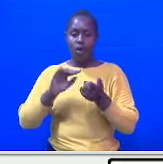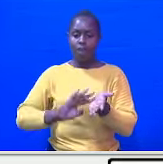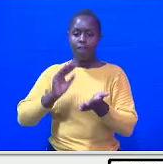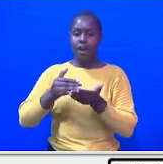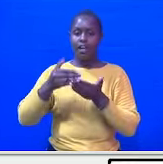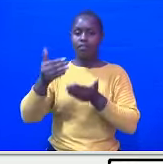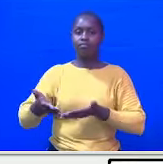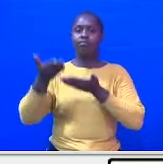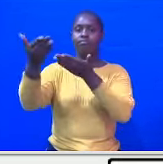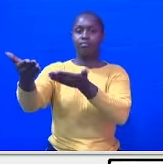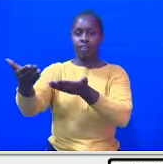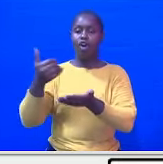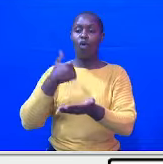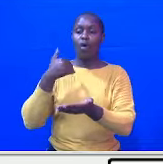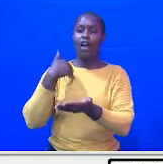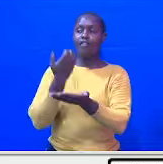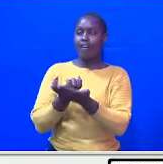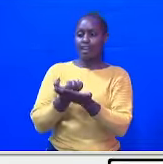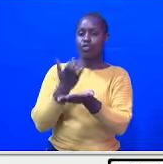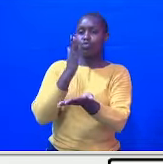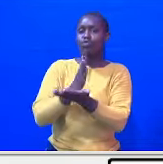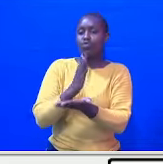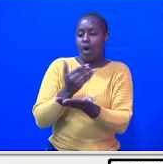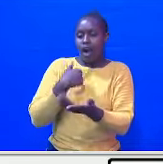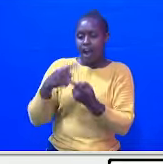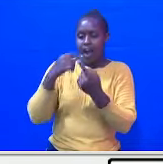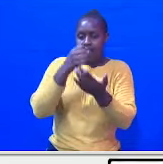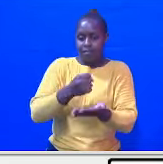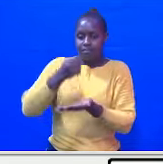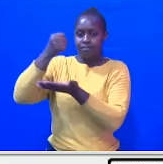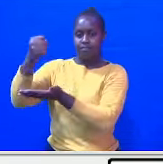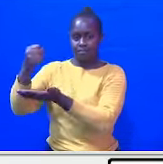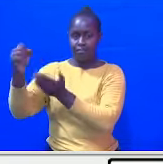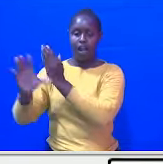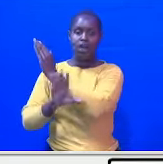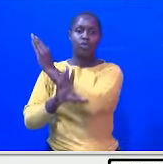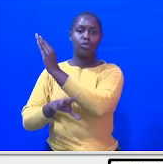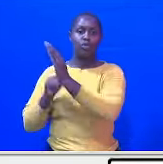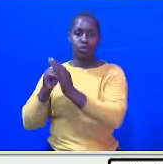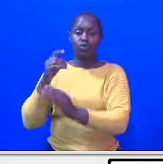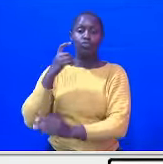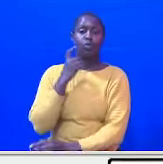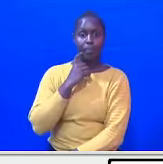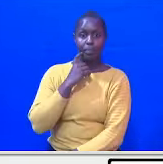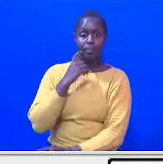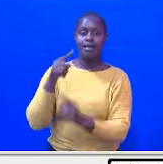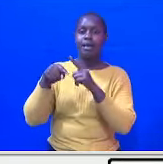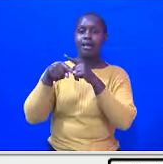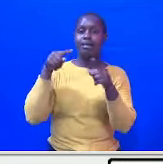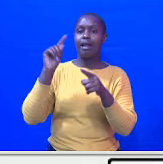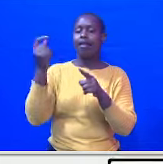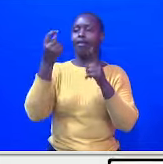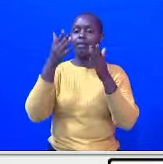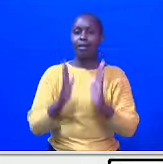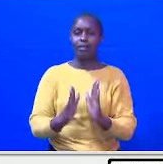and we have evidence they financed people to loot shops, to kill Kenyans, expose them